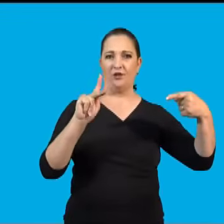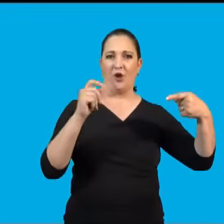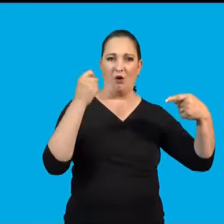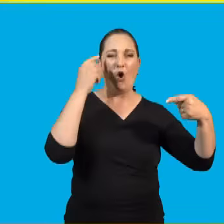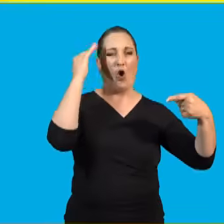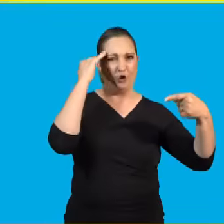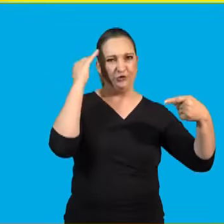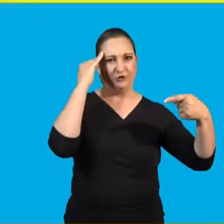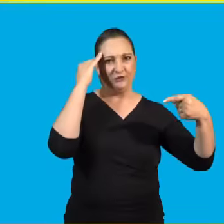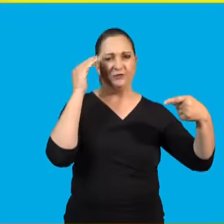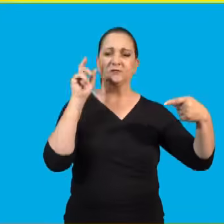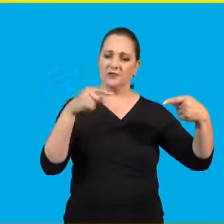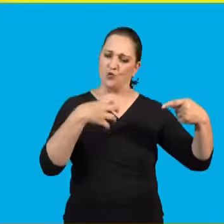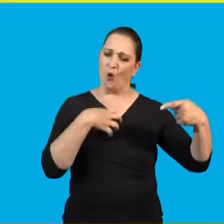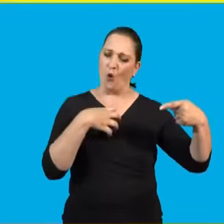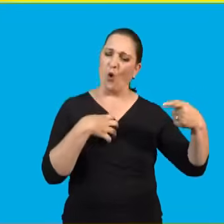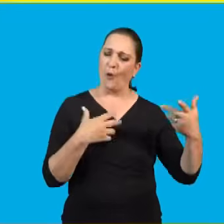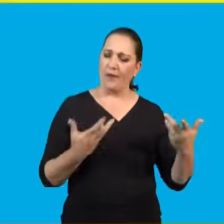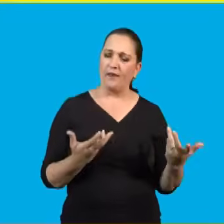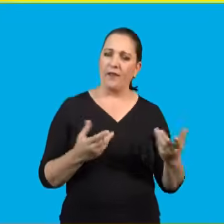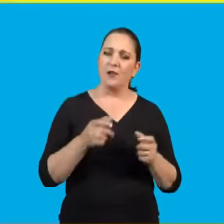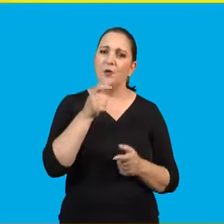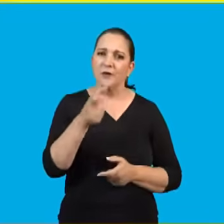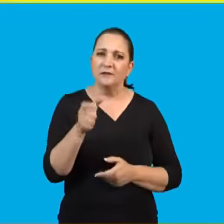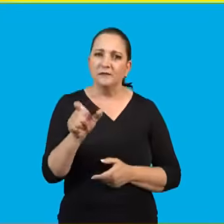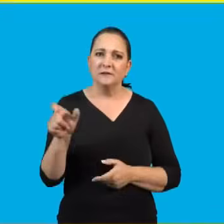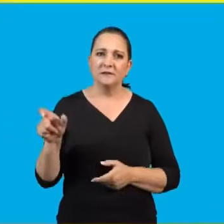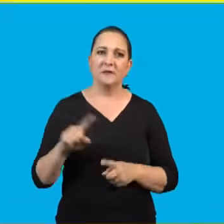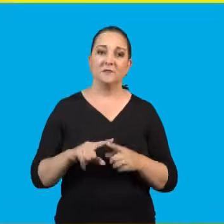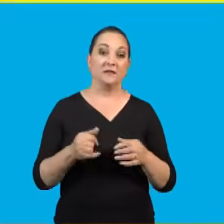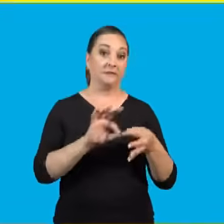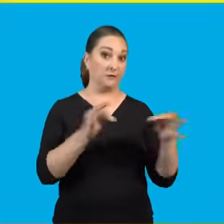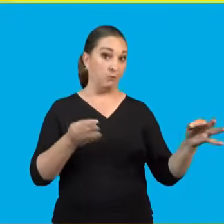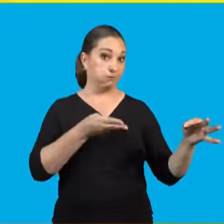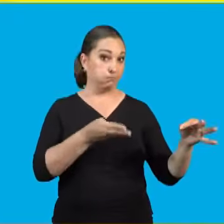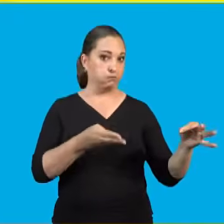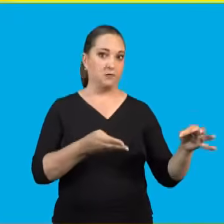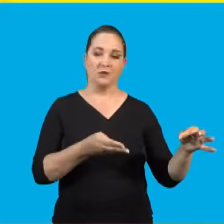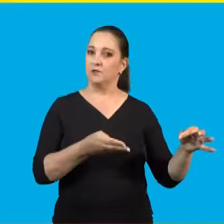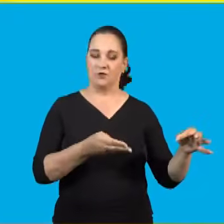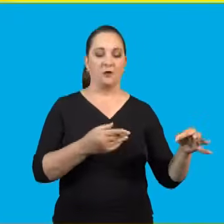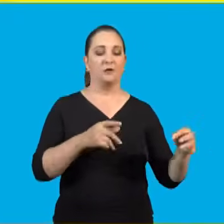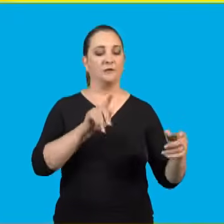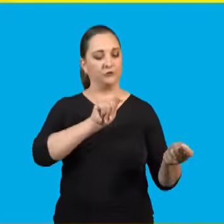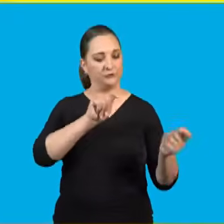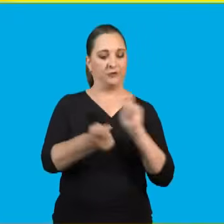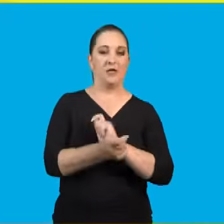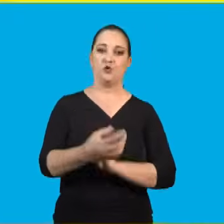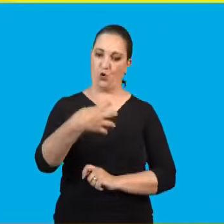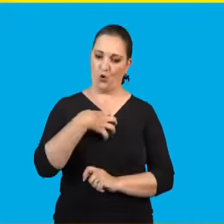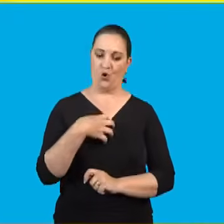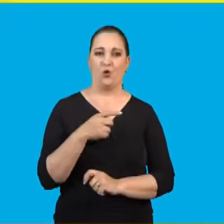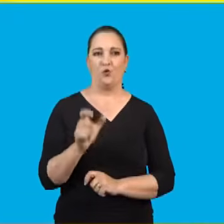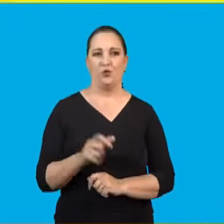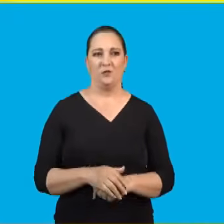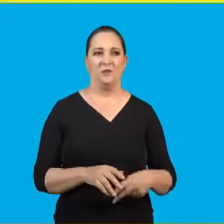able to define them in your own words. Even if the definitions are given in the sources, please make sure that you can define them in your own